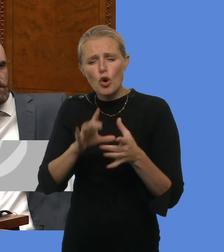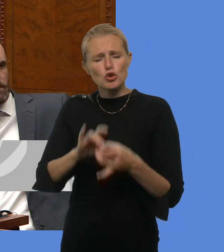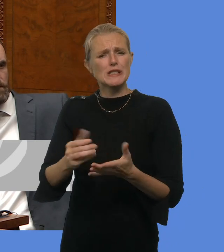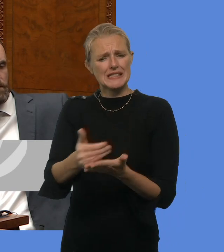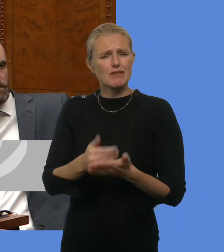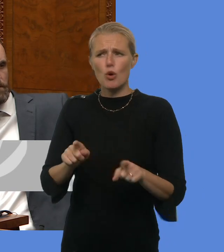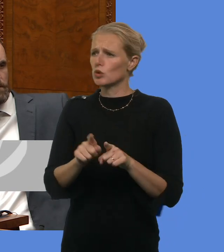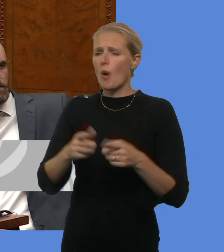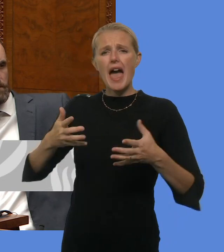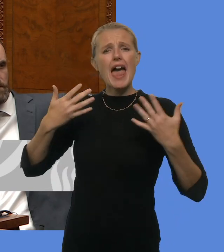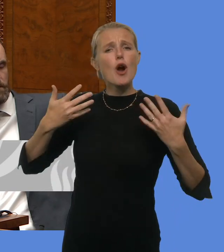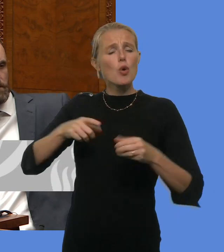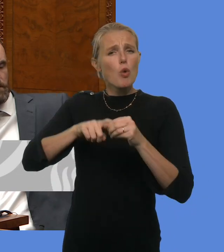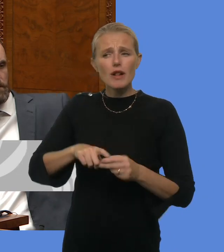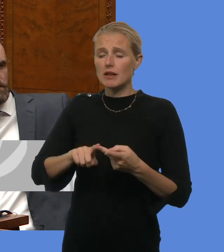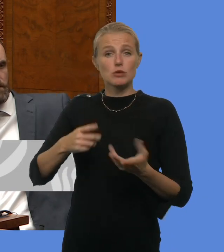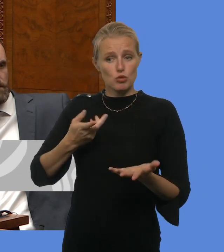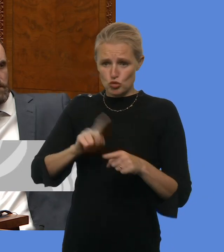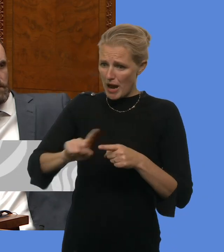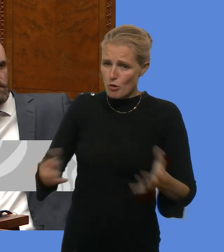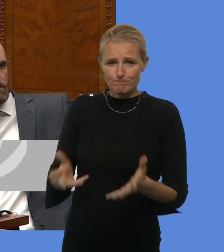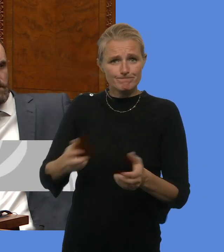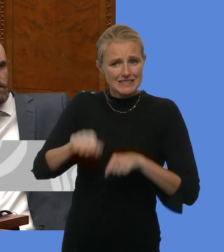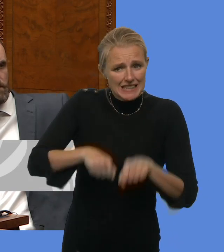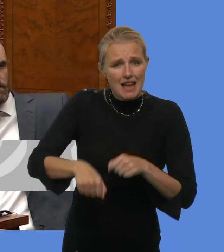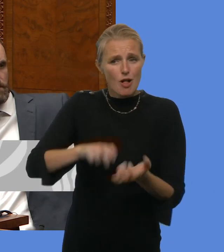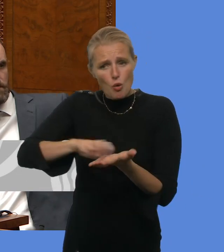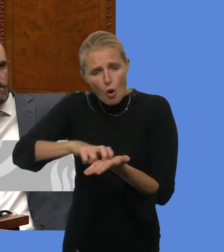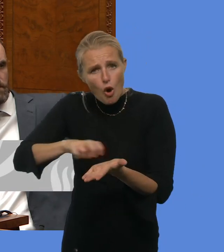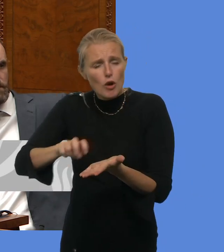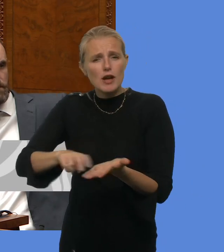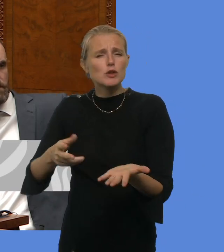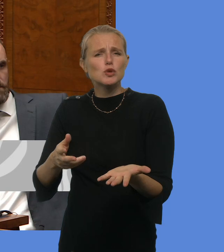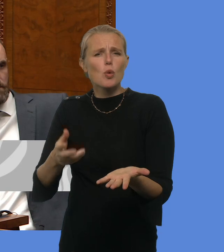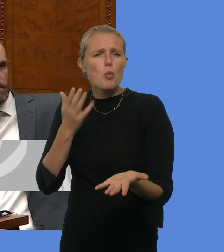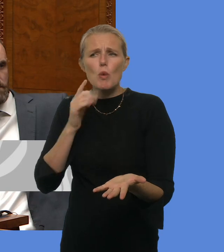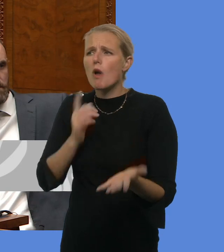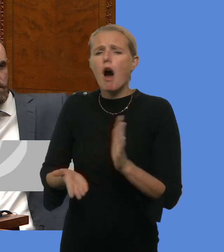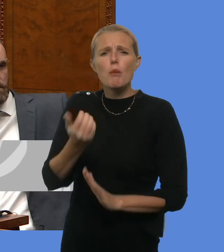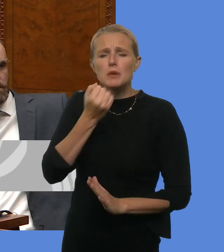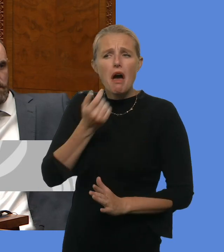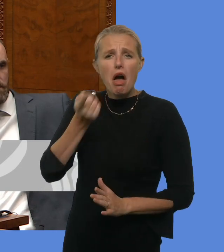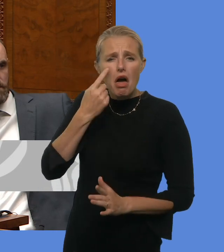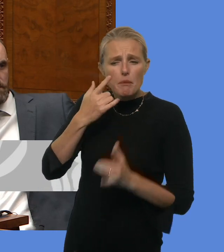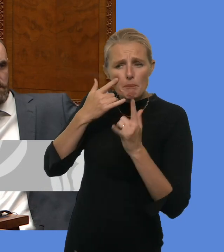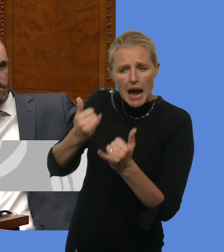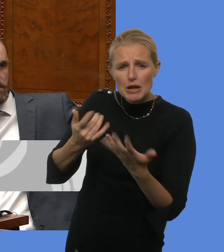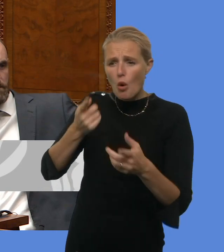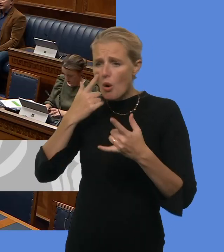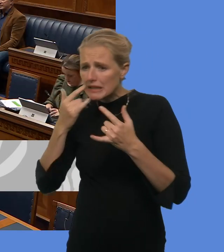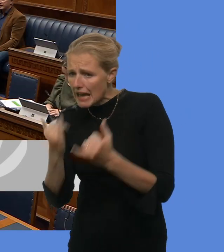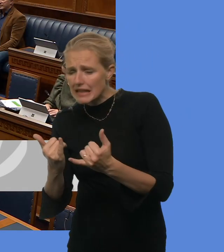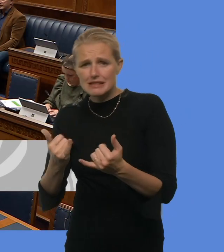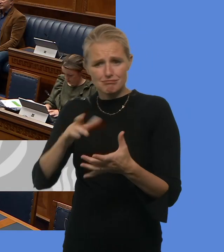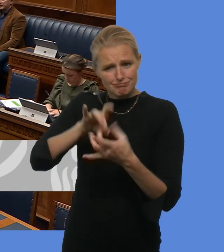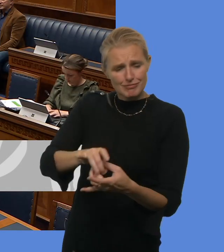active travel. So could we have a specific timeline as to when the Minister expects to be able to update us as to whether it will be tested at least in pilot or rolled out further